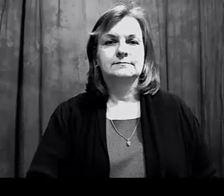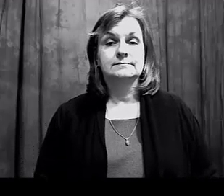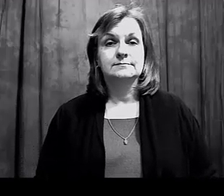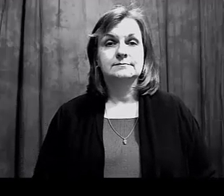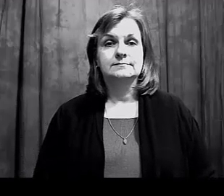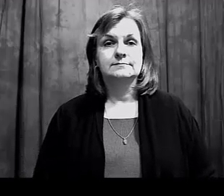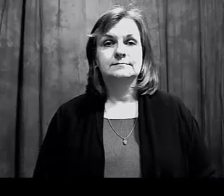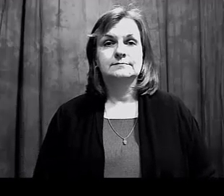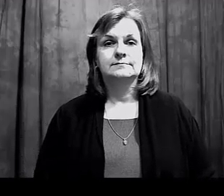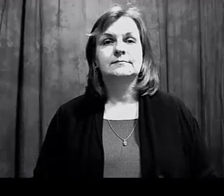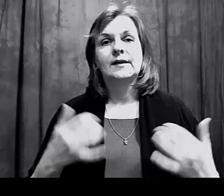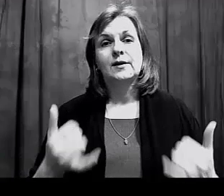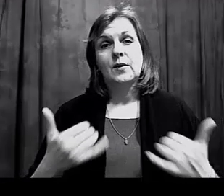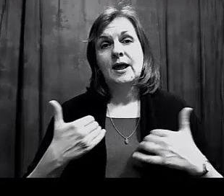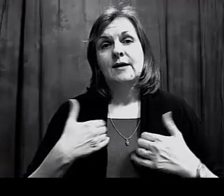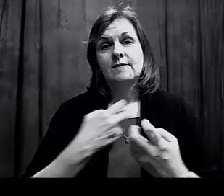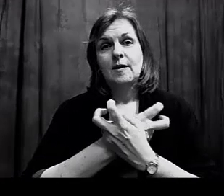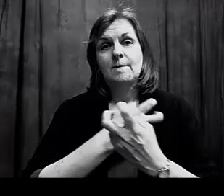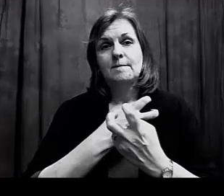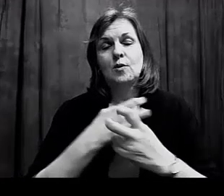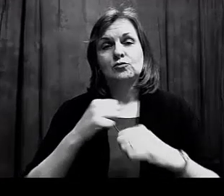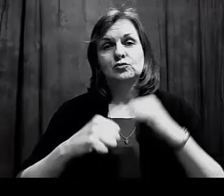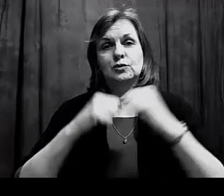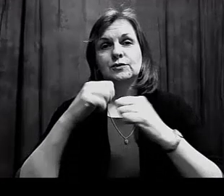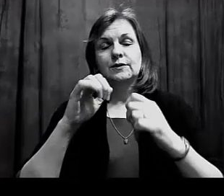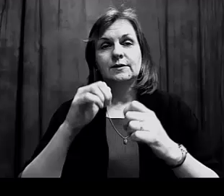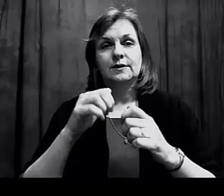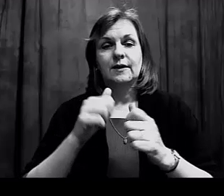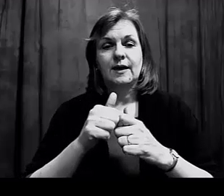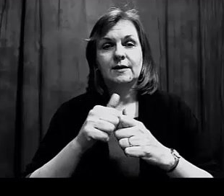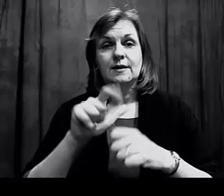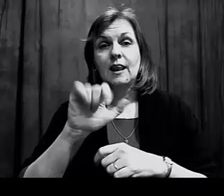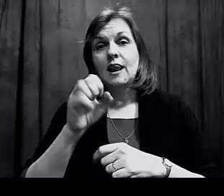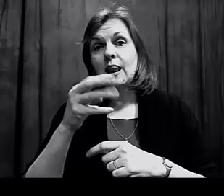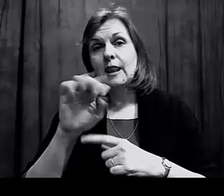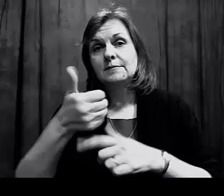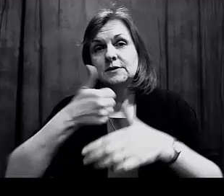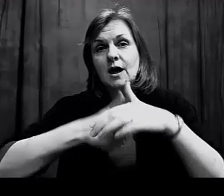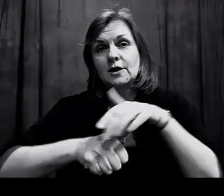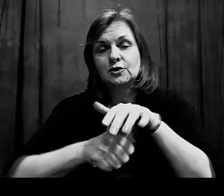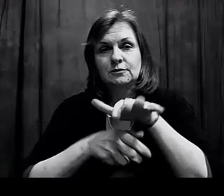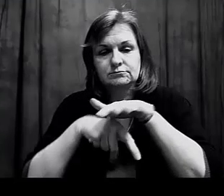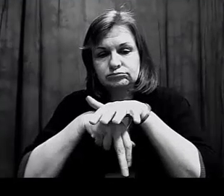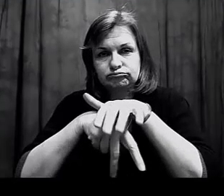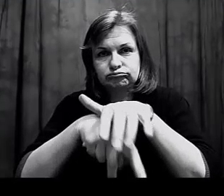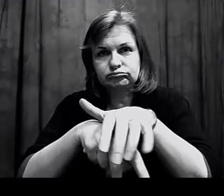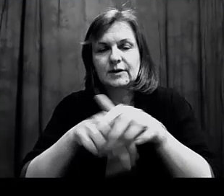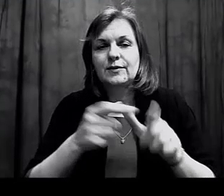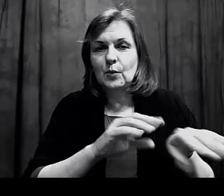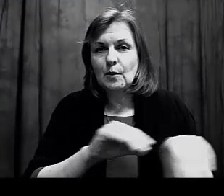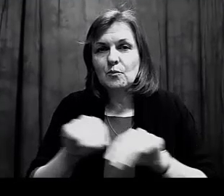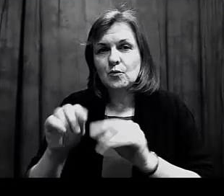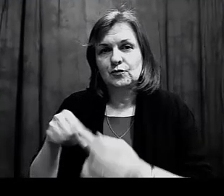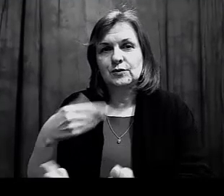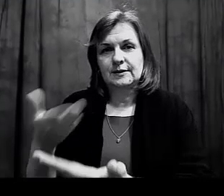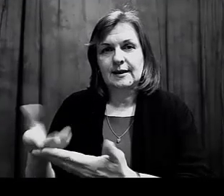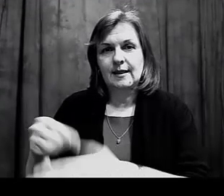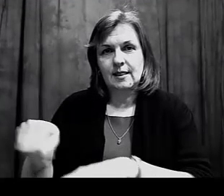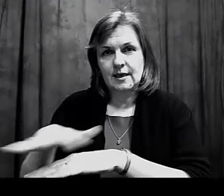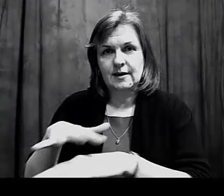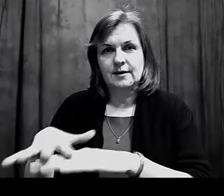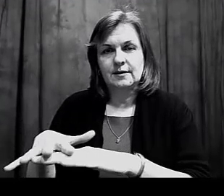Now that we have bone structures and limbs that have moved underneath our organism, we can actually make a movement onto land. So the first